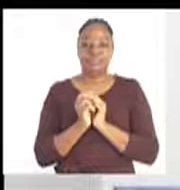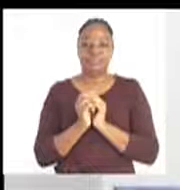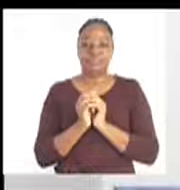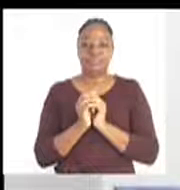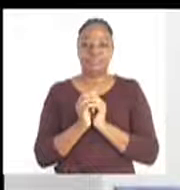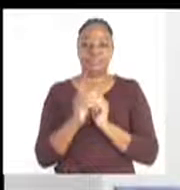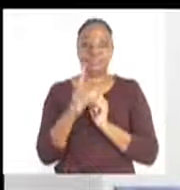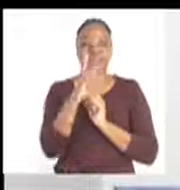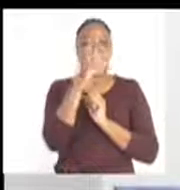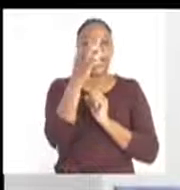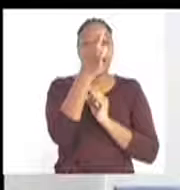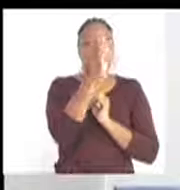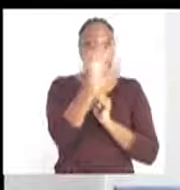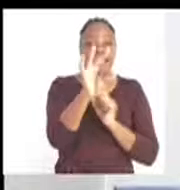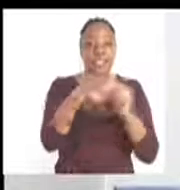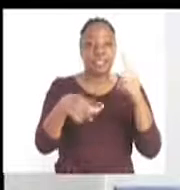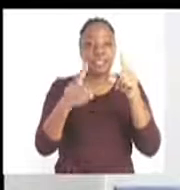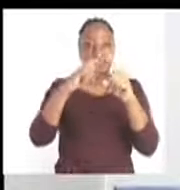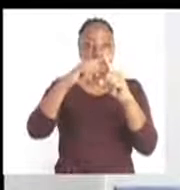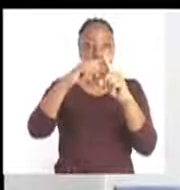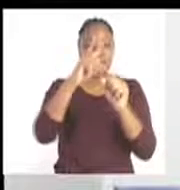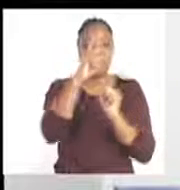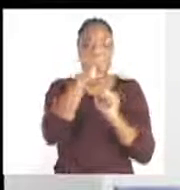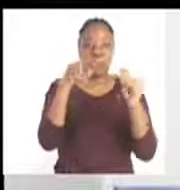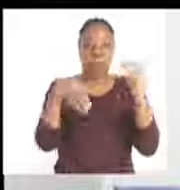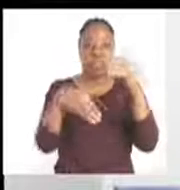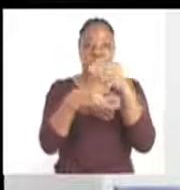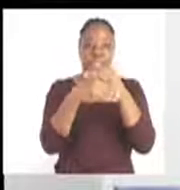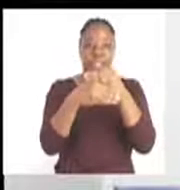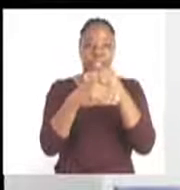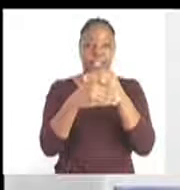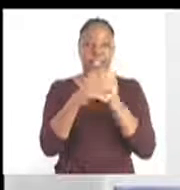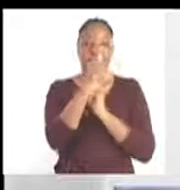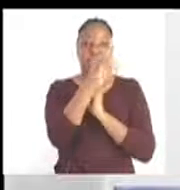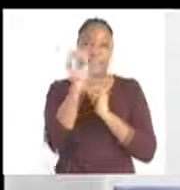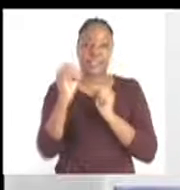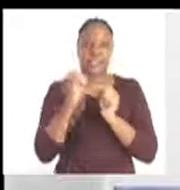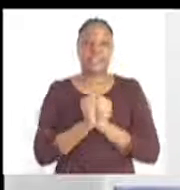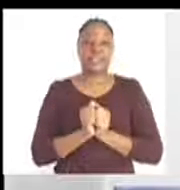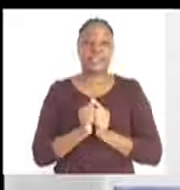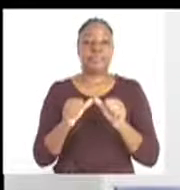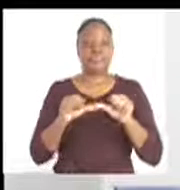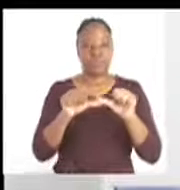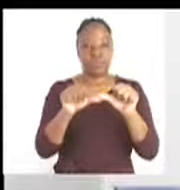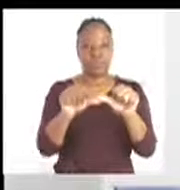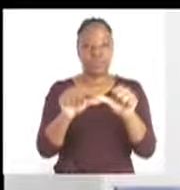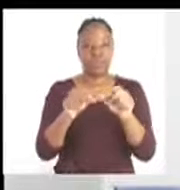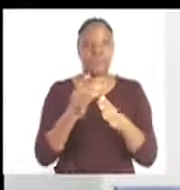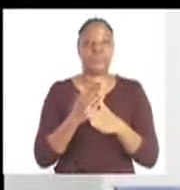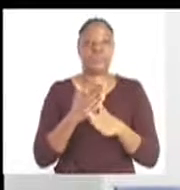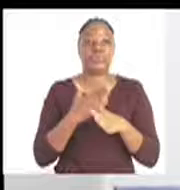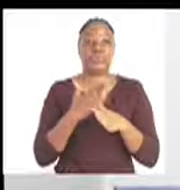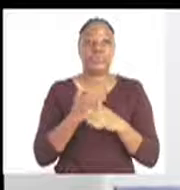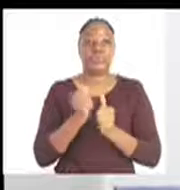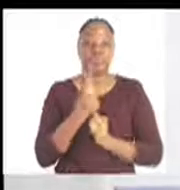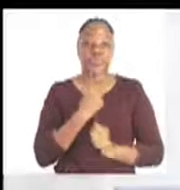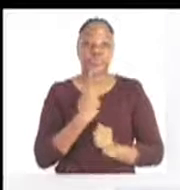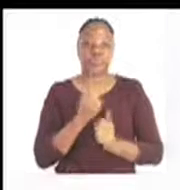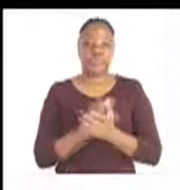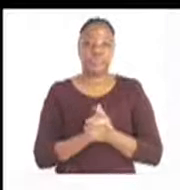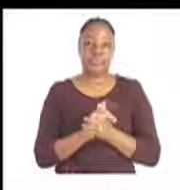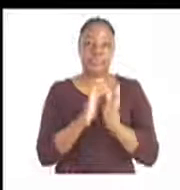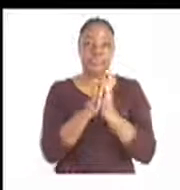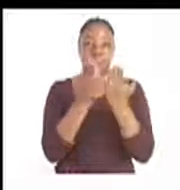going to do the rest of the exercise by yourself. Remember to check. Let's move on to page